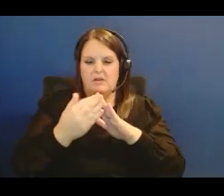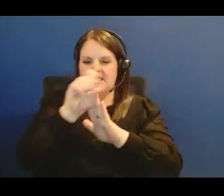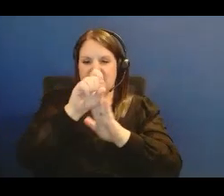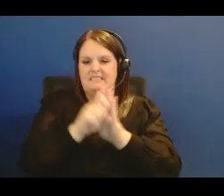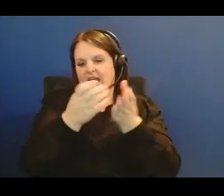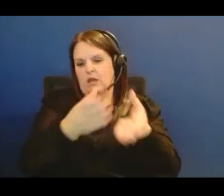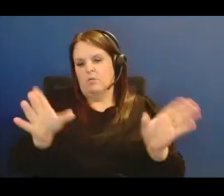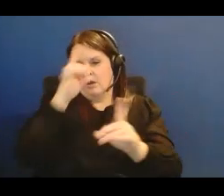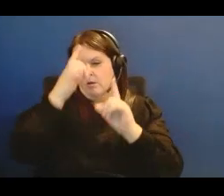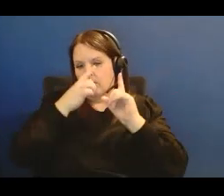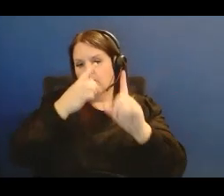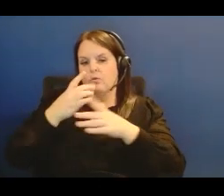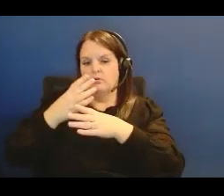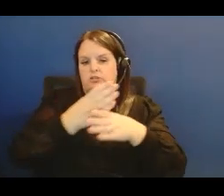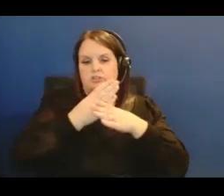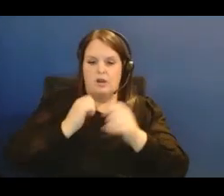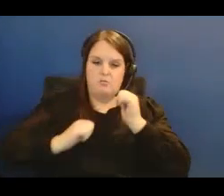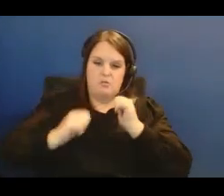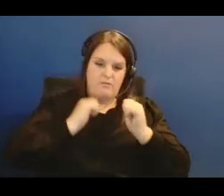goals, shared performance,